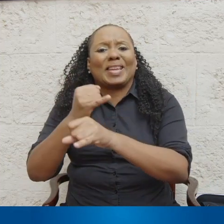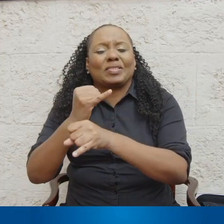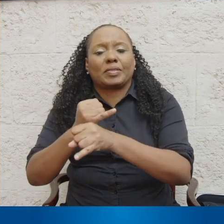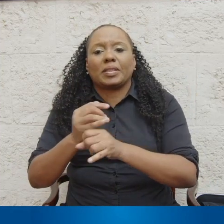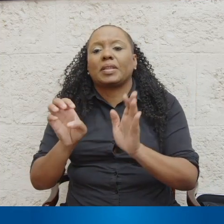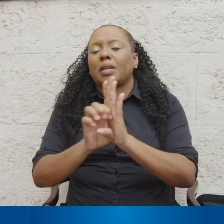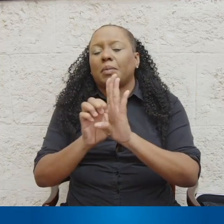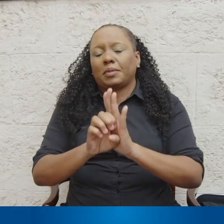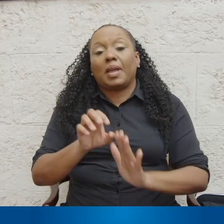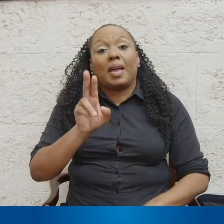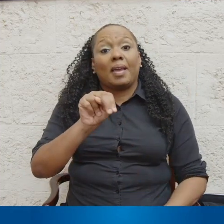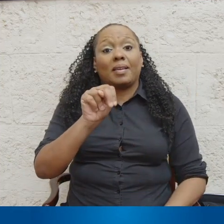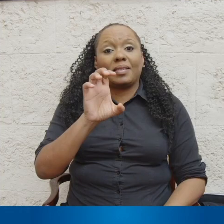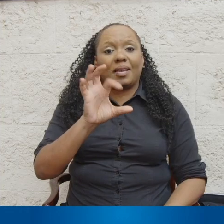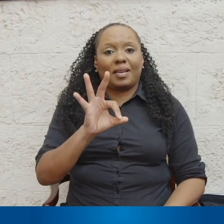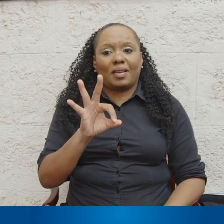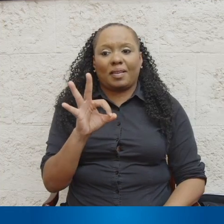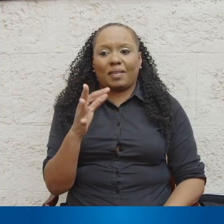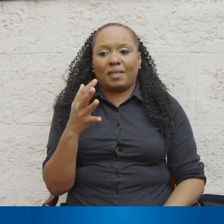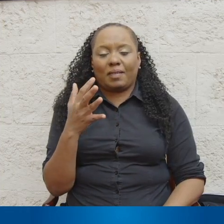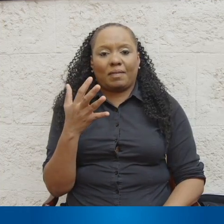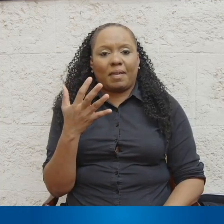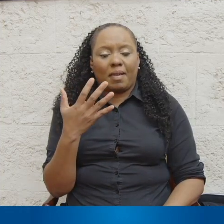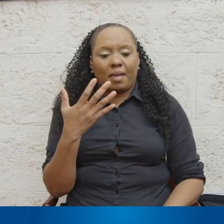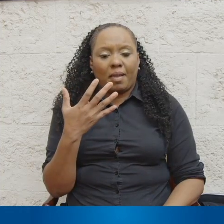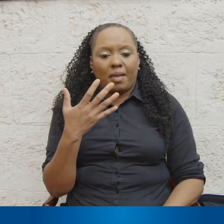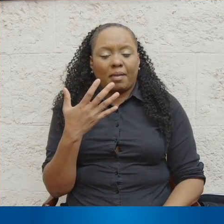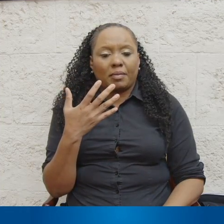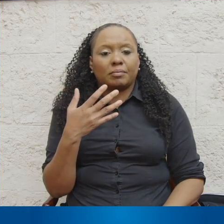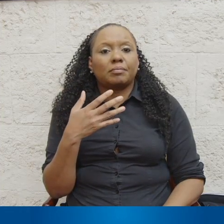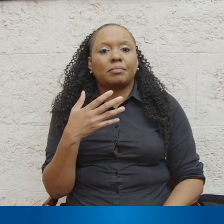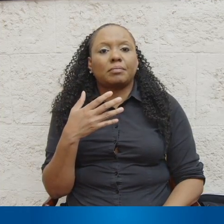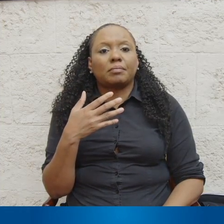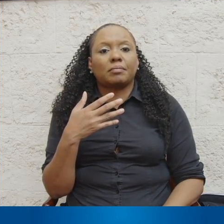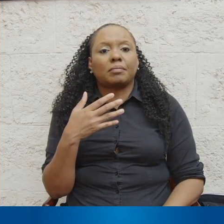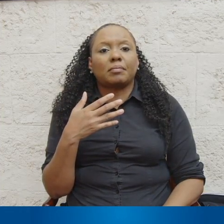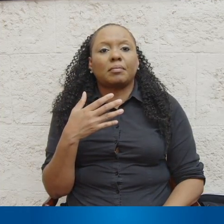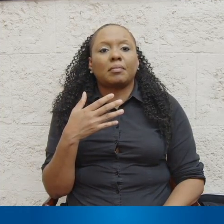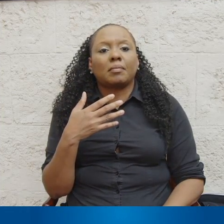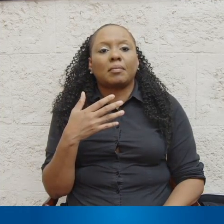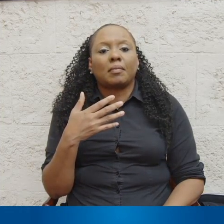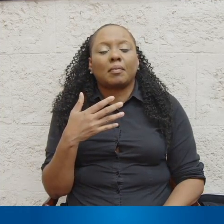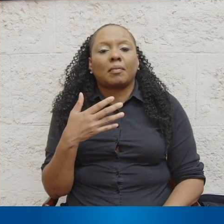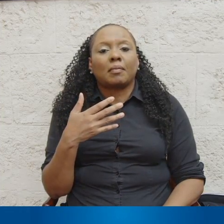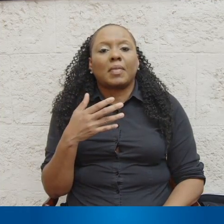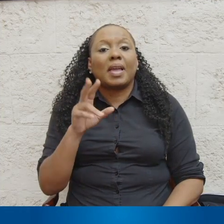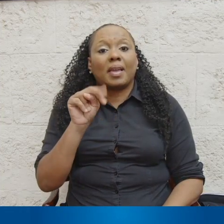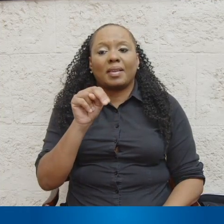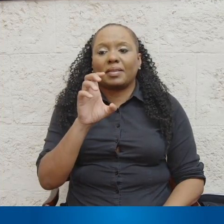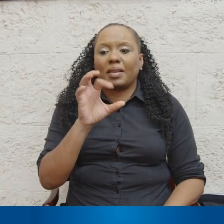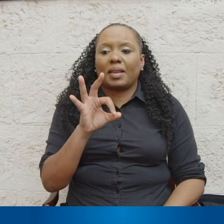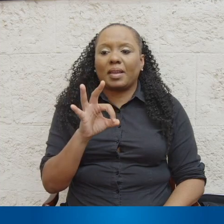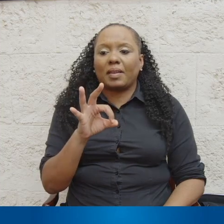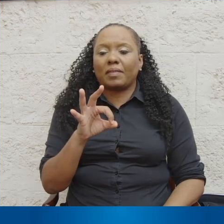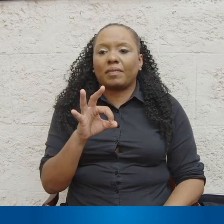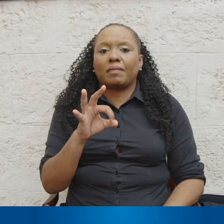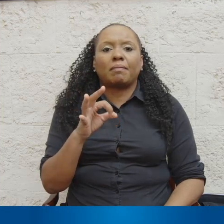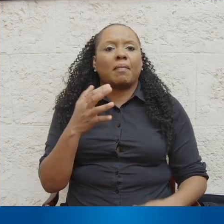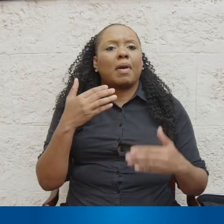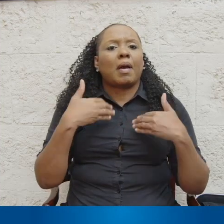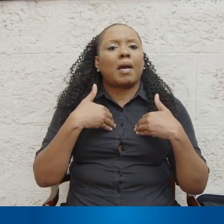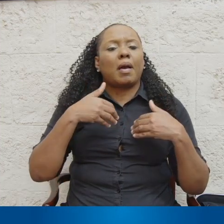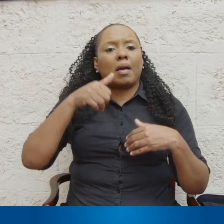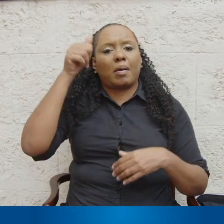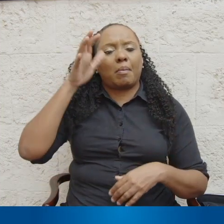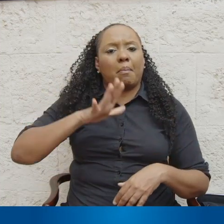Culture Foundation again brought in master leather craft persons from Africa to be